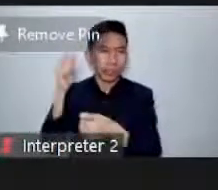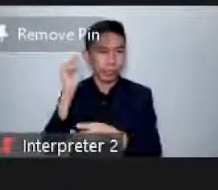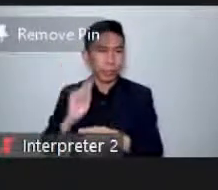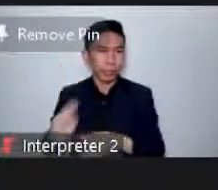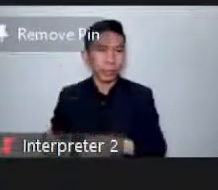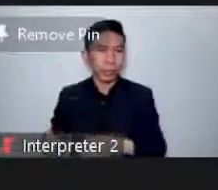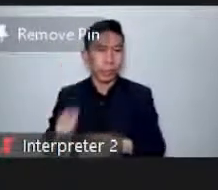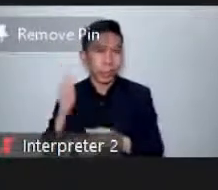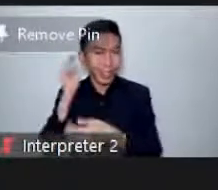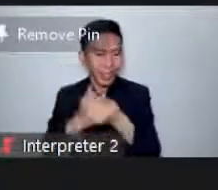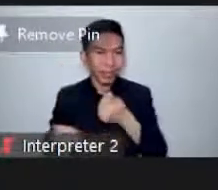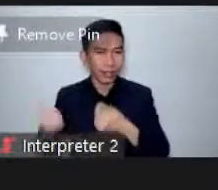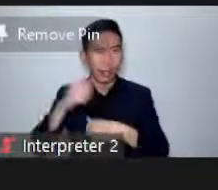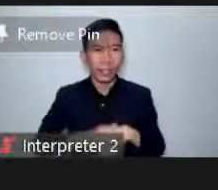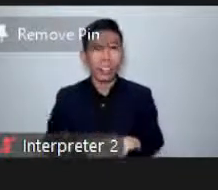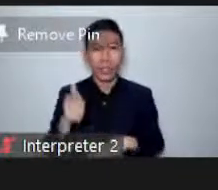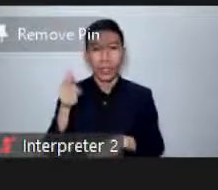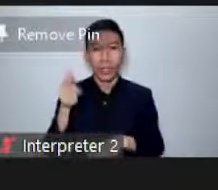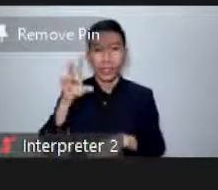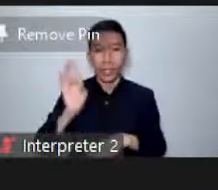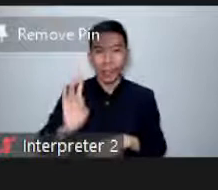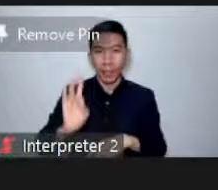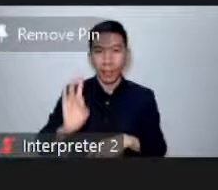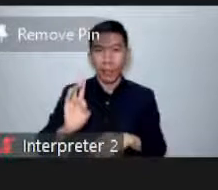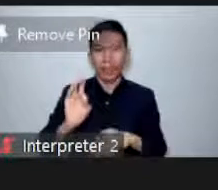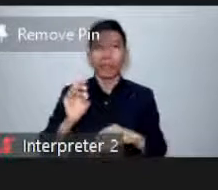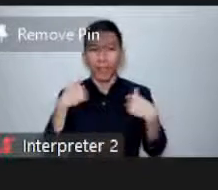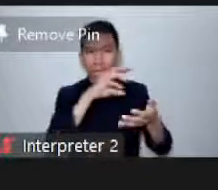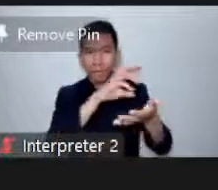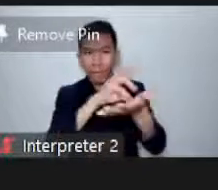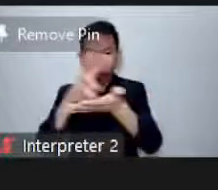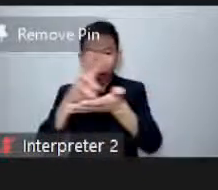where our patients can enroll in the Cancer and Supportive